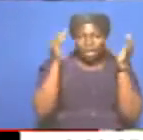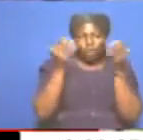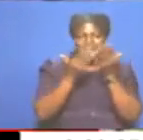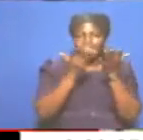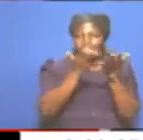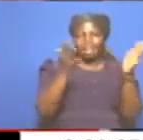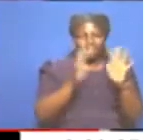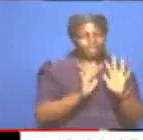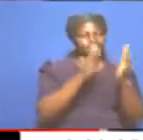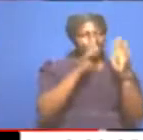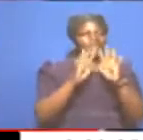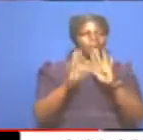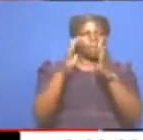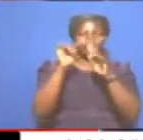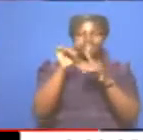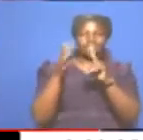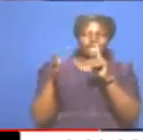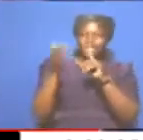this milestone.